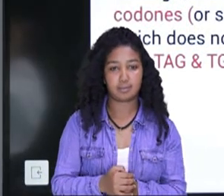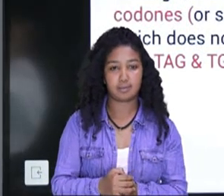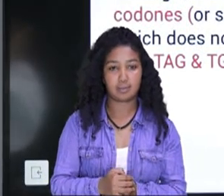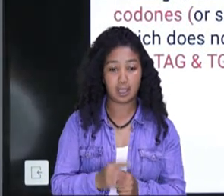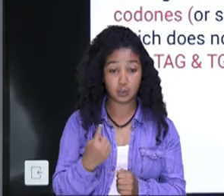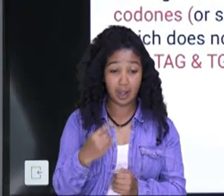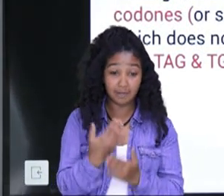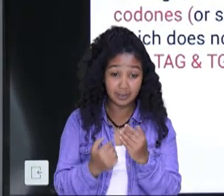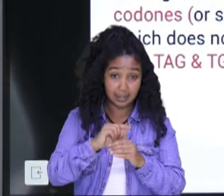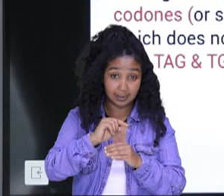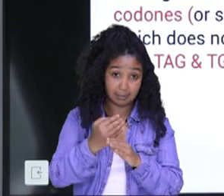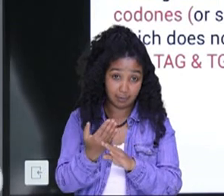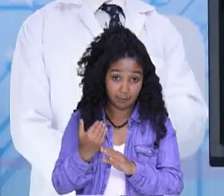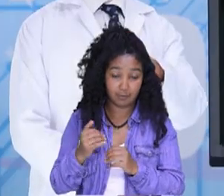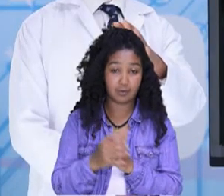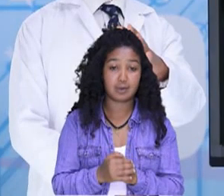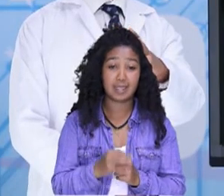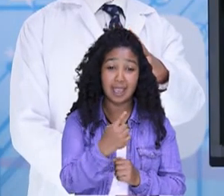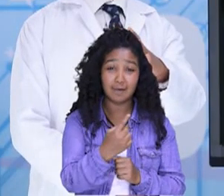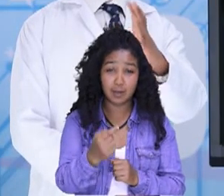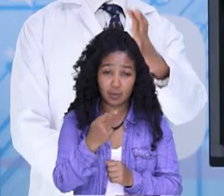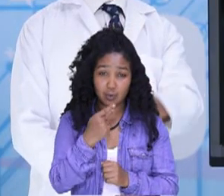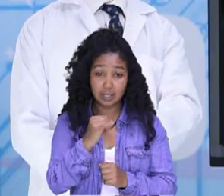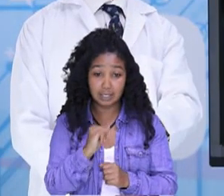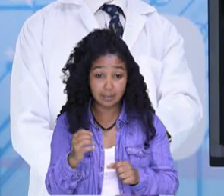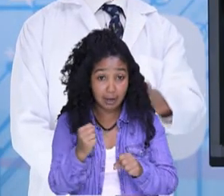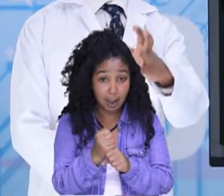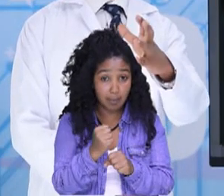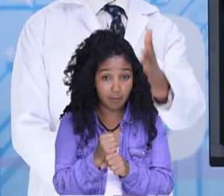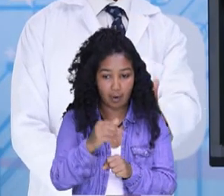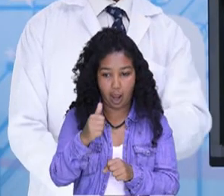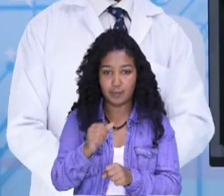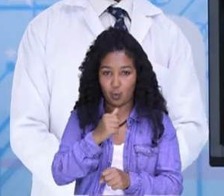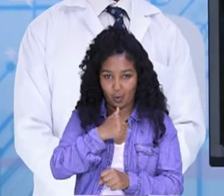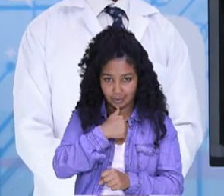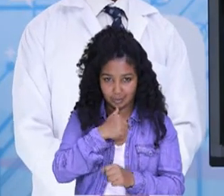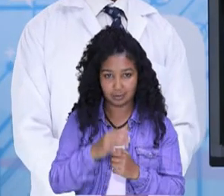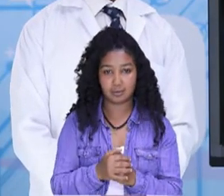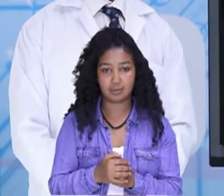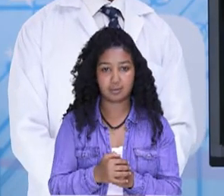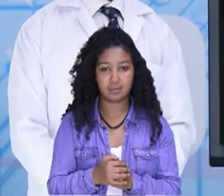As we have discussed before, every protein is made up of amino acids.